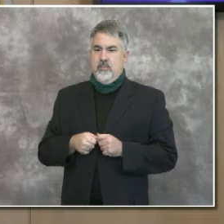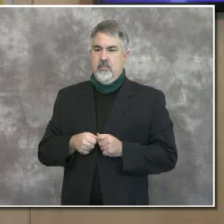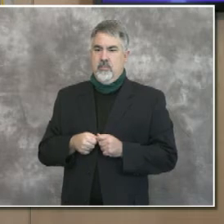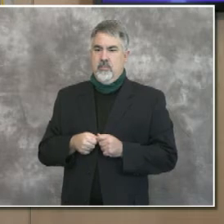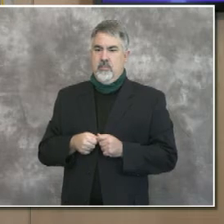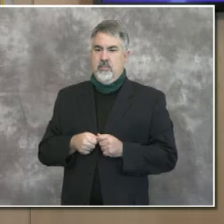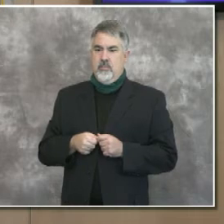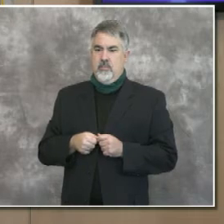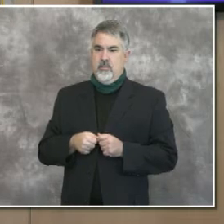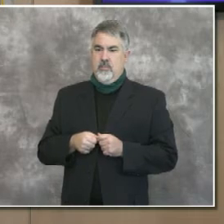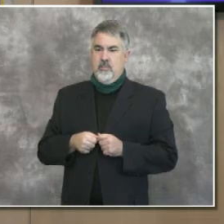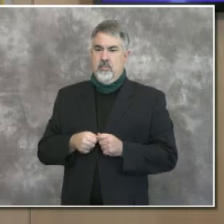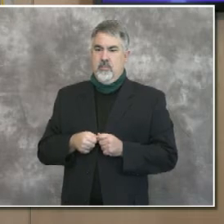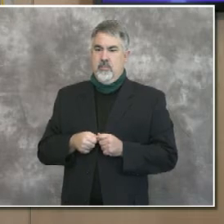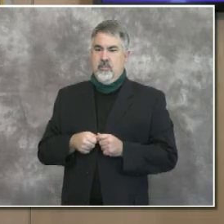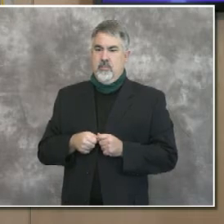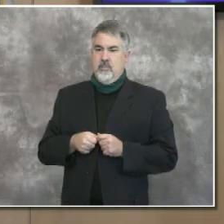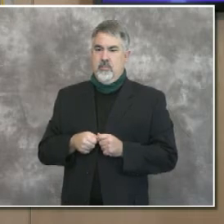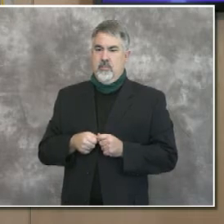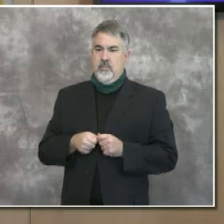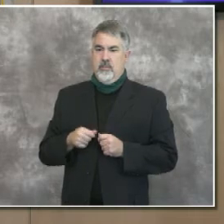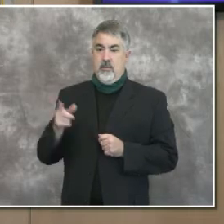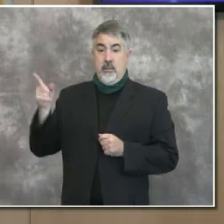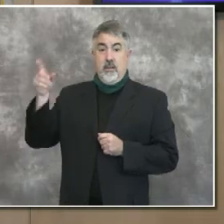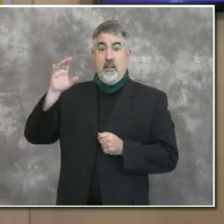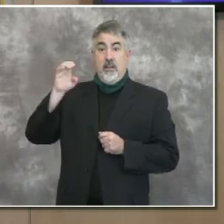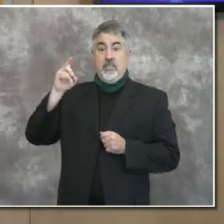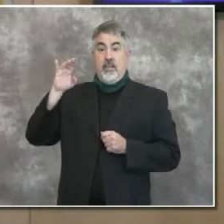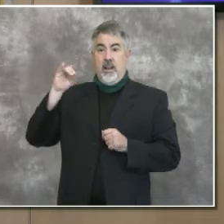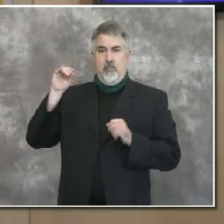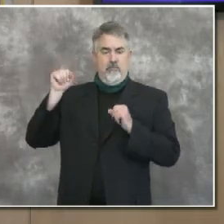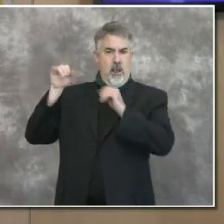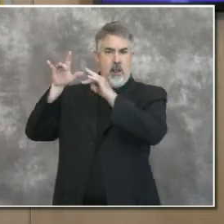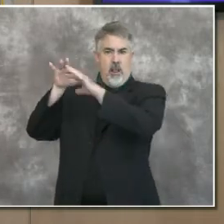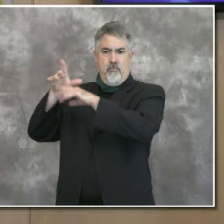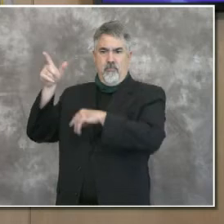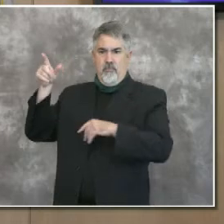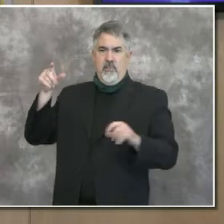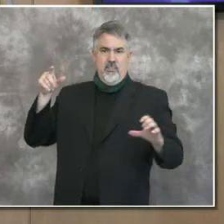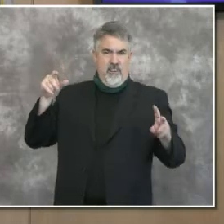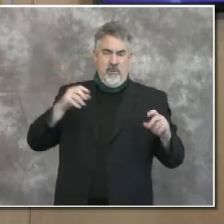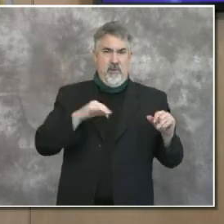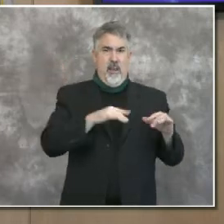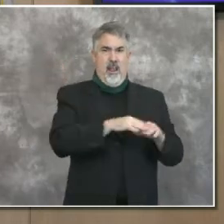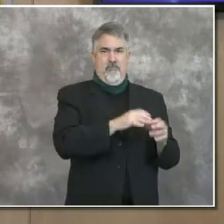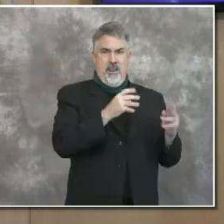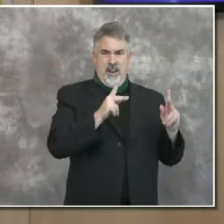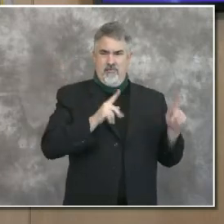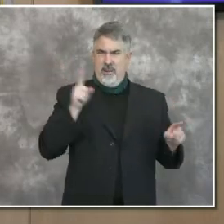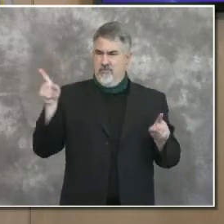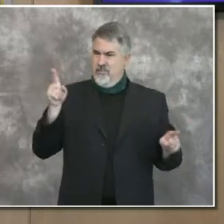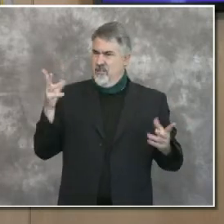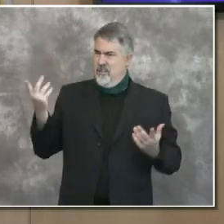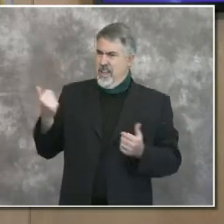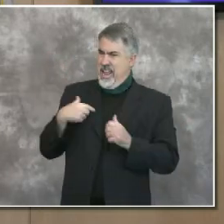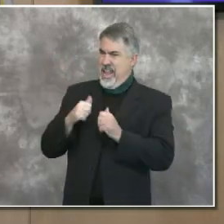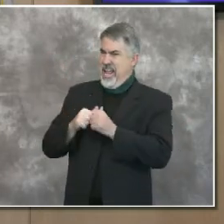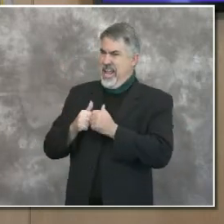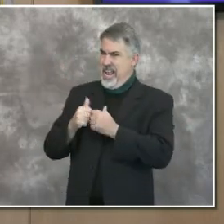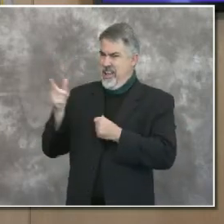There weren't too many people there. We had a colleague who stopped by in Chula Vista as well. how quickly do you